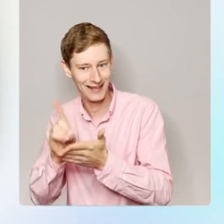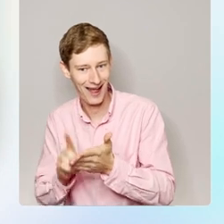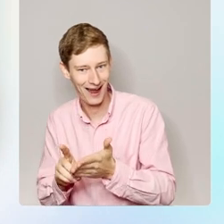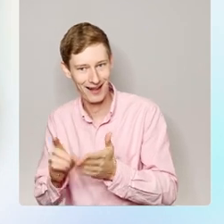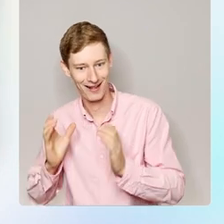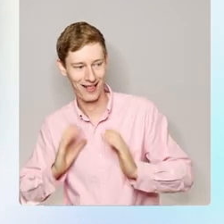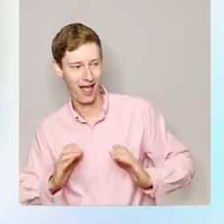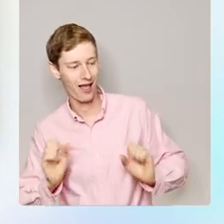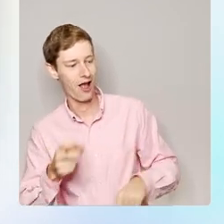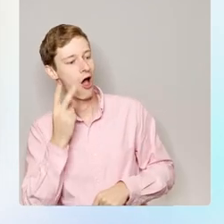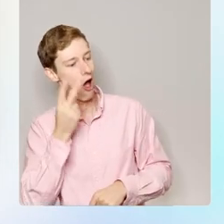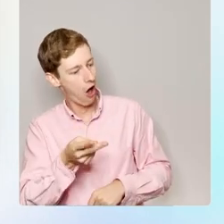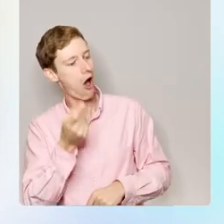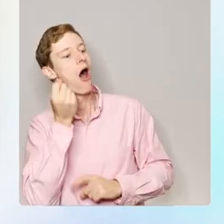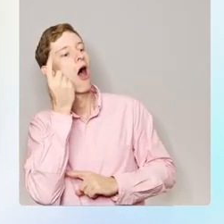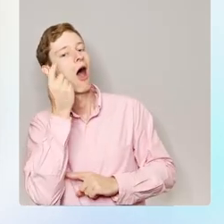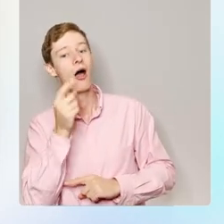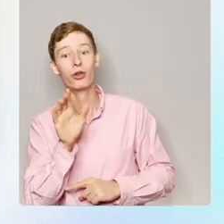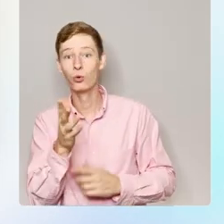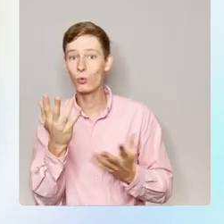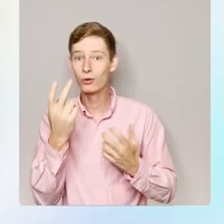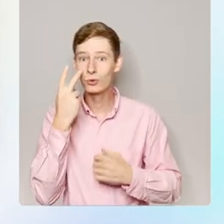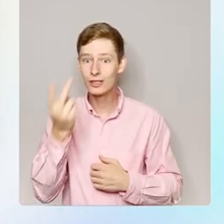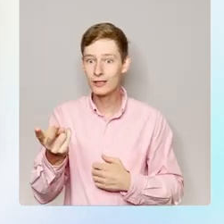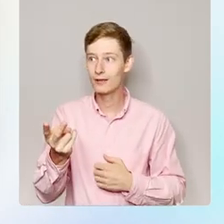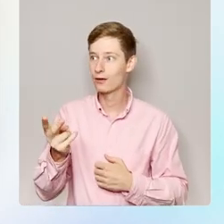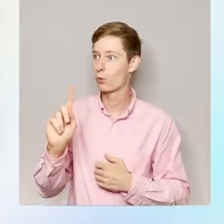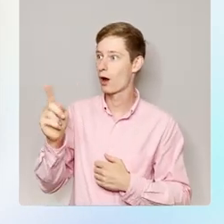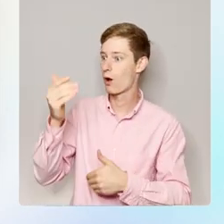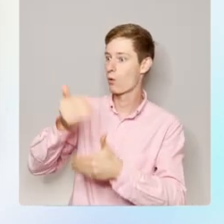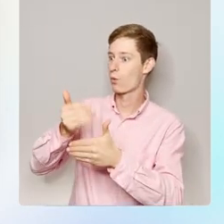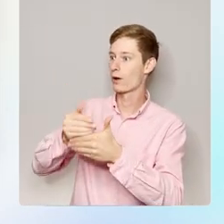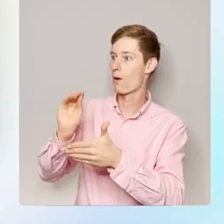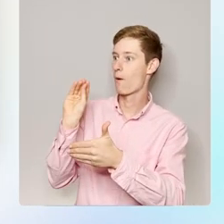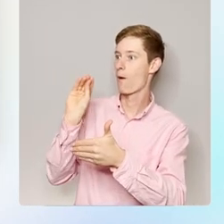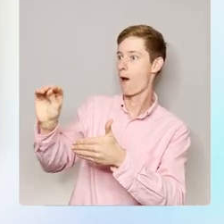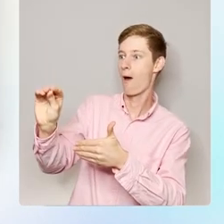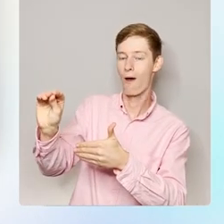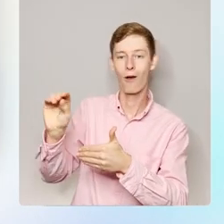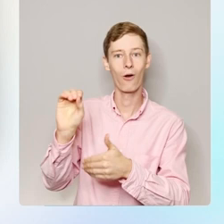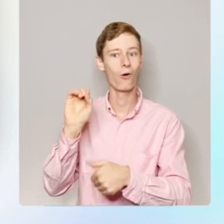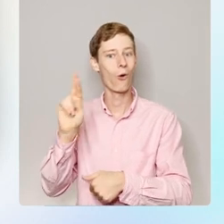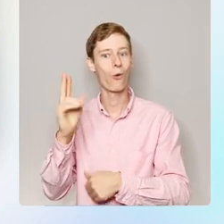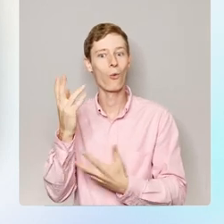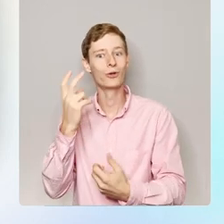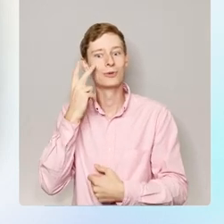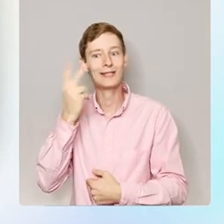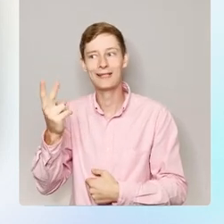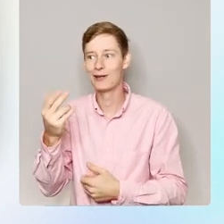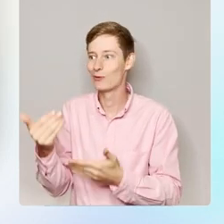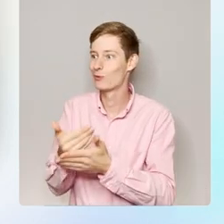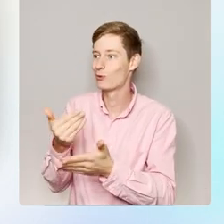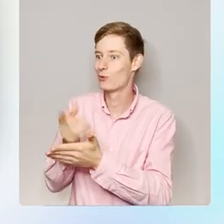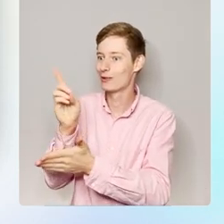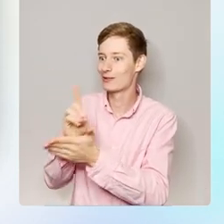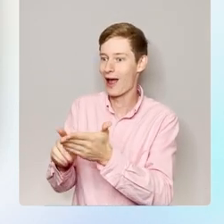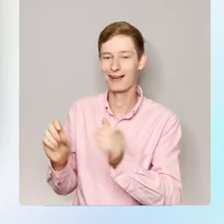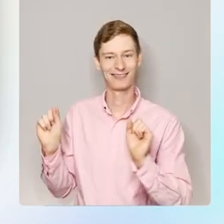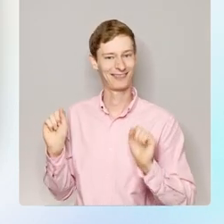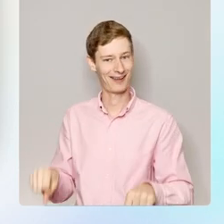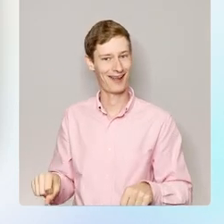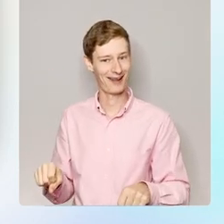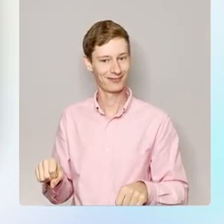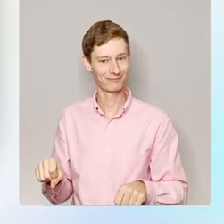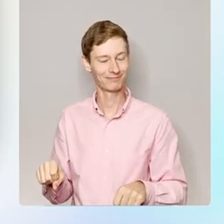there isn't one? Or a fully furnished room? You can do that. Arkio uses scene understanding in pass-through